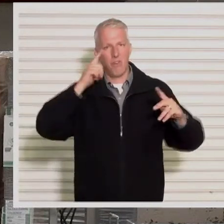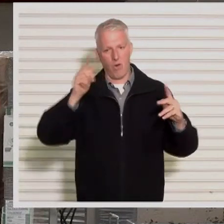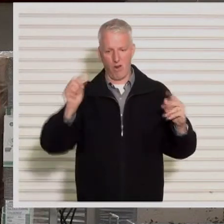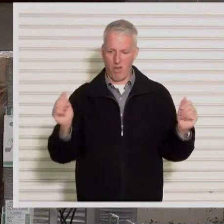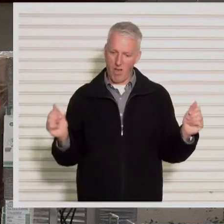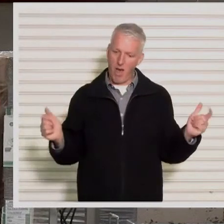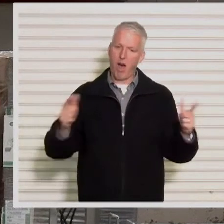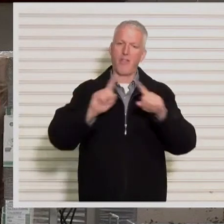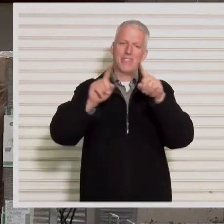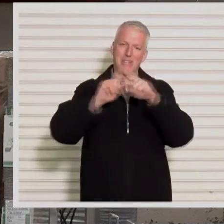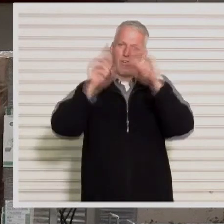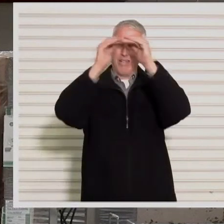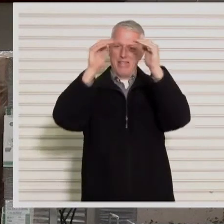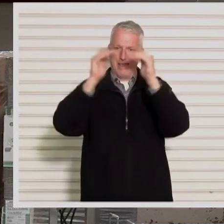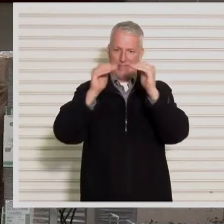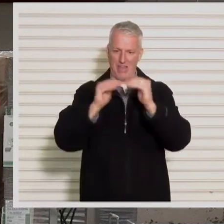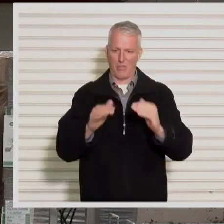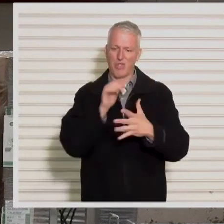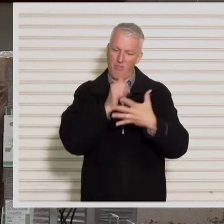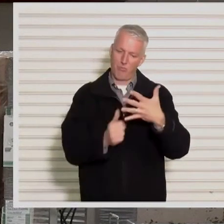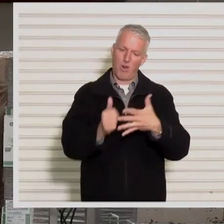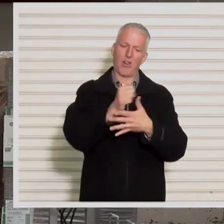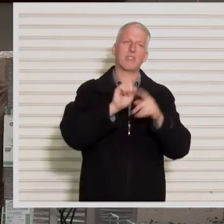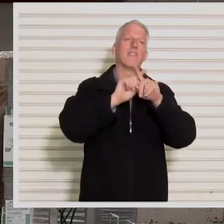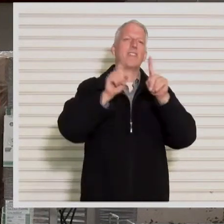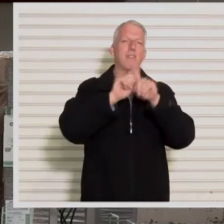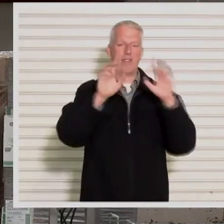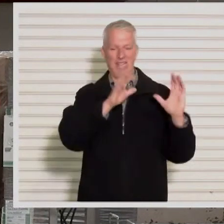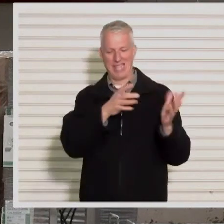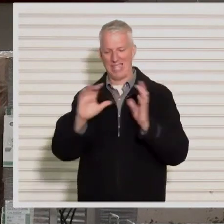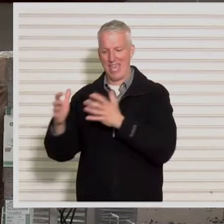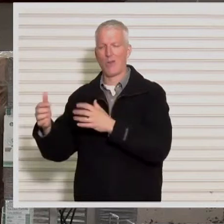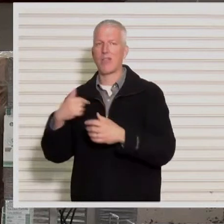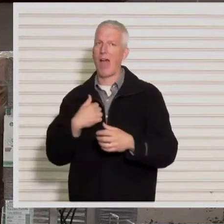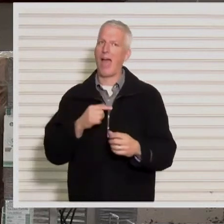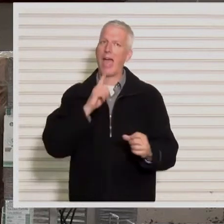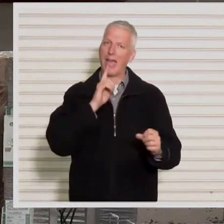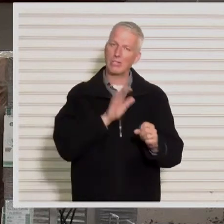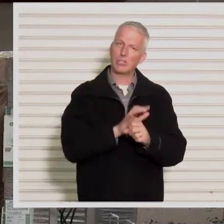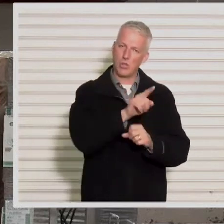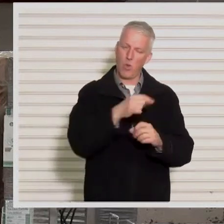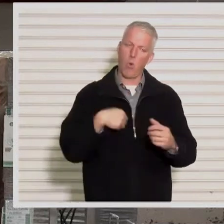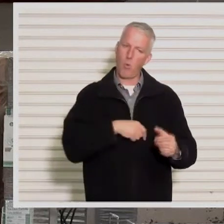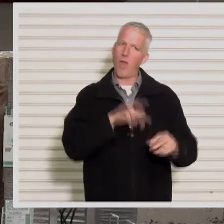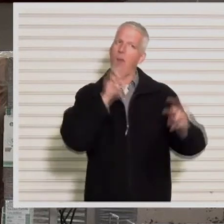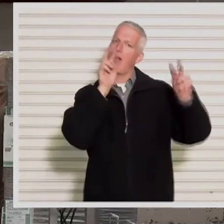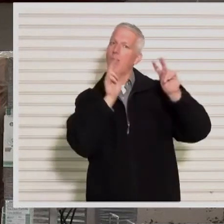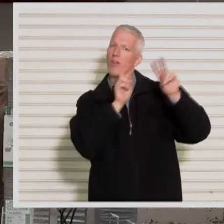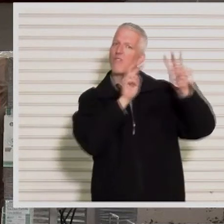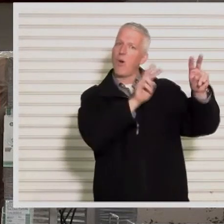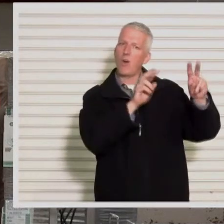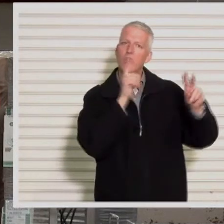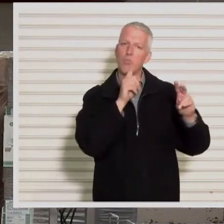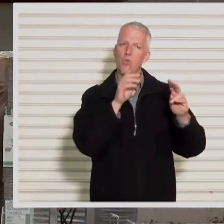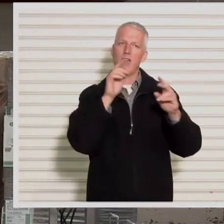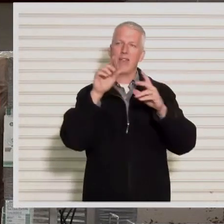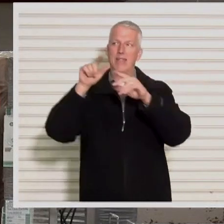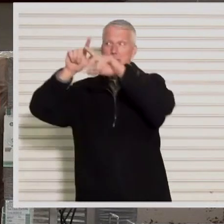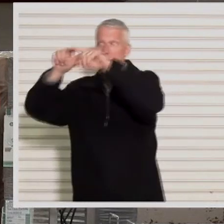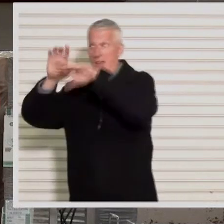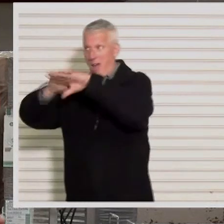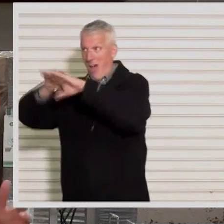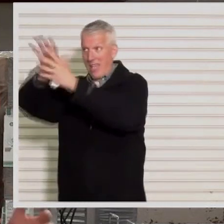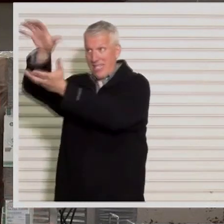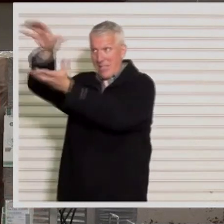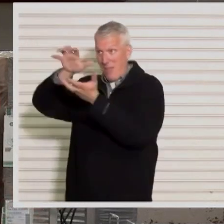the tiers to all of these other categories. And I can assure you, we're looking forward on the basis of supply to doing